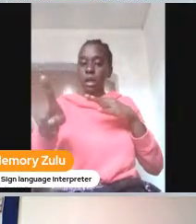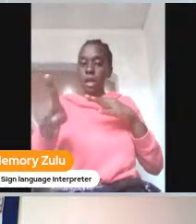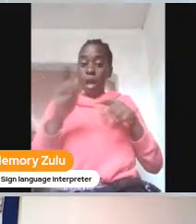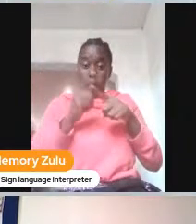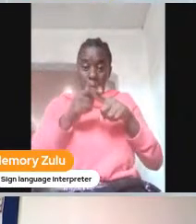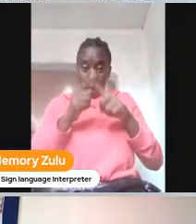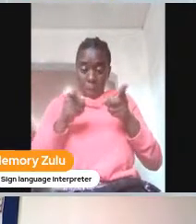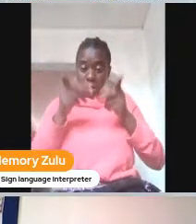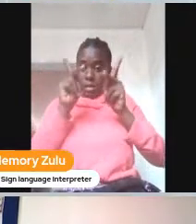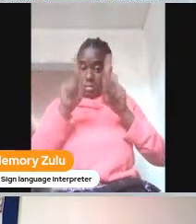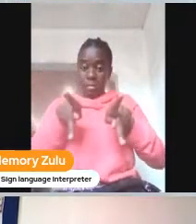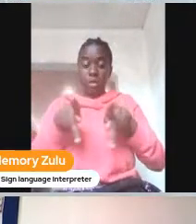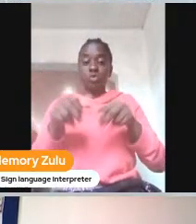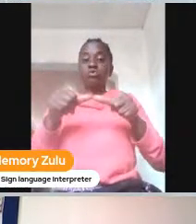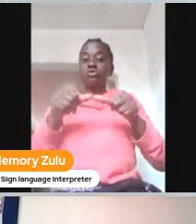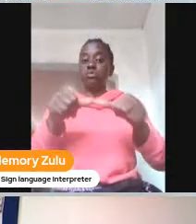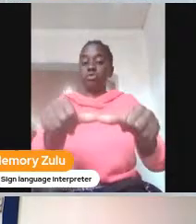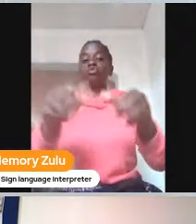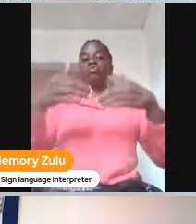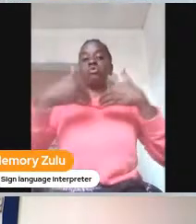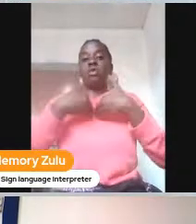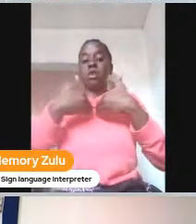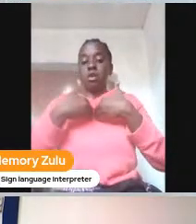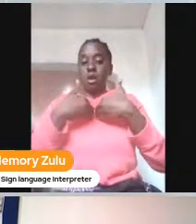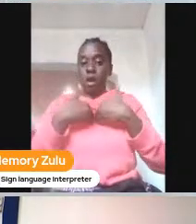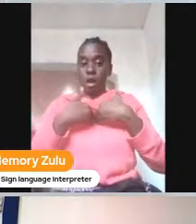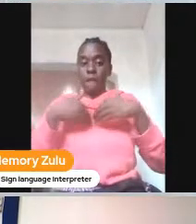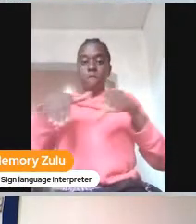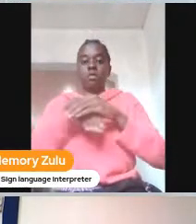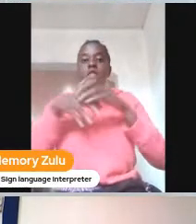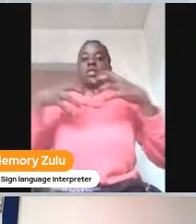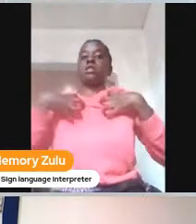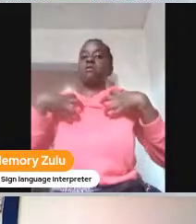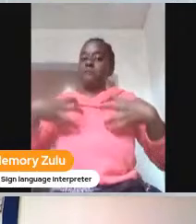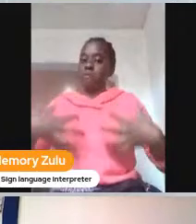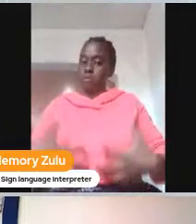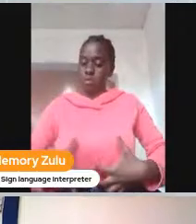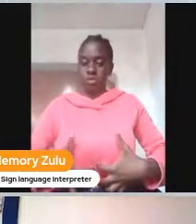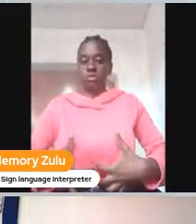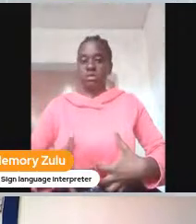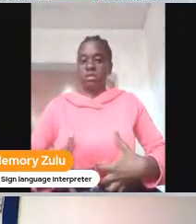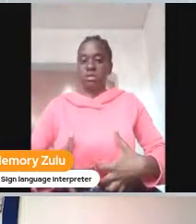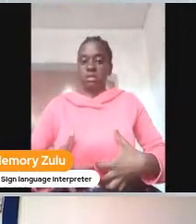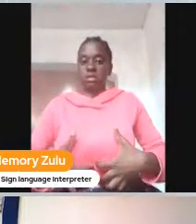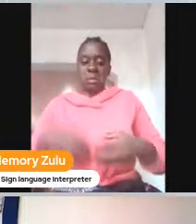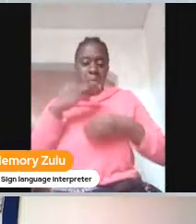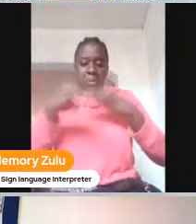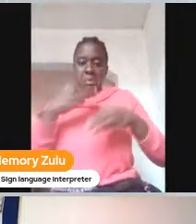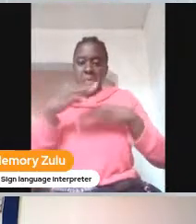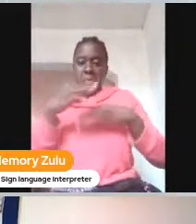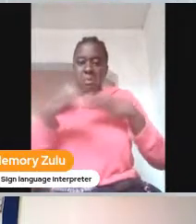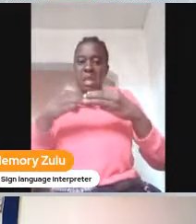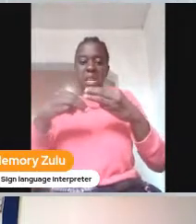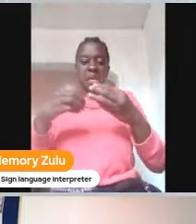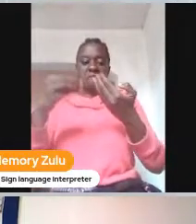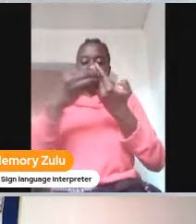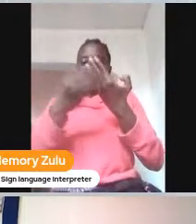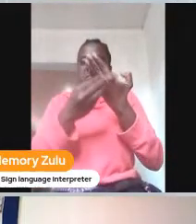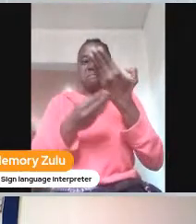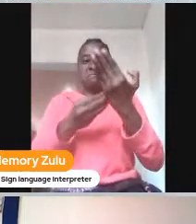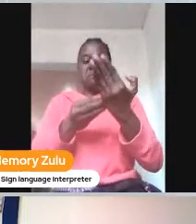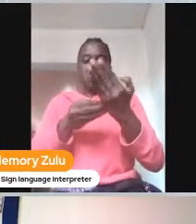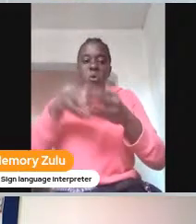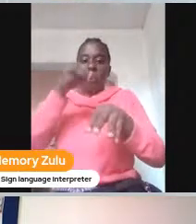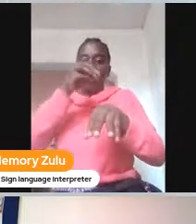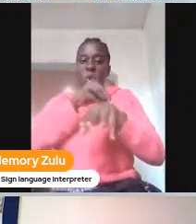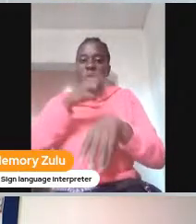will be in the body. They will be, it will disappear and the client may appear okay, no any complaints.